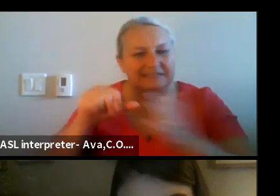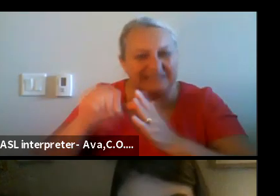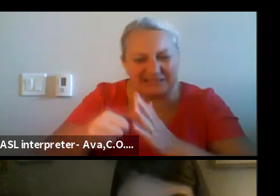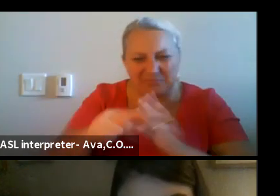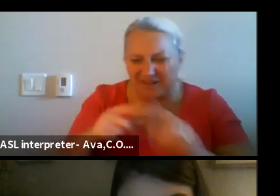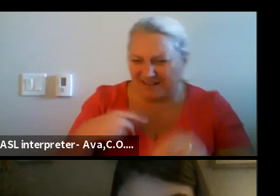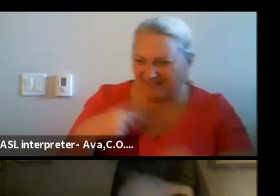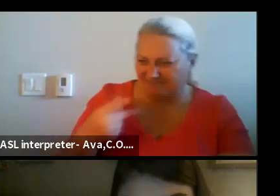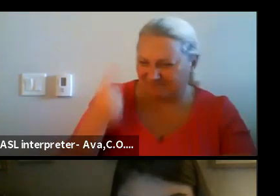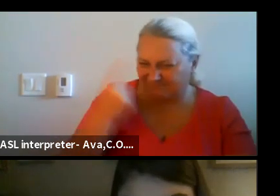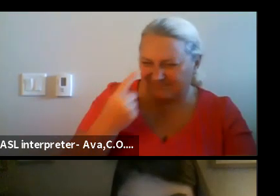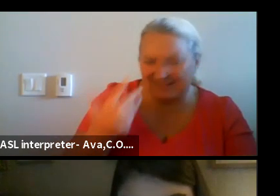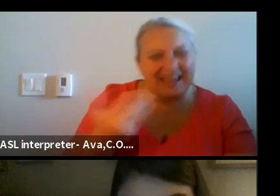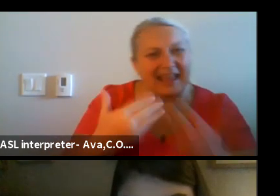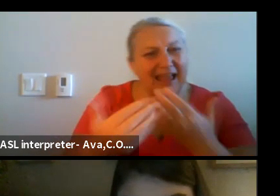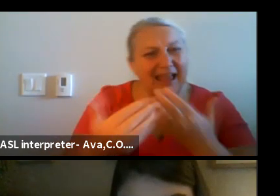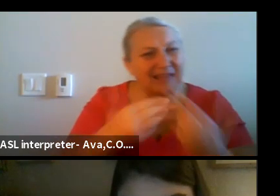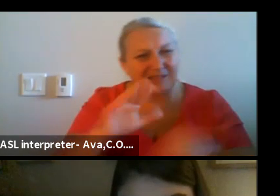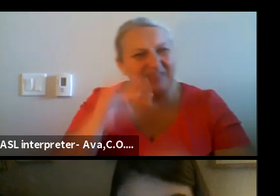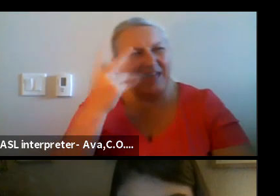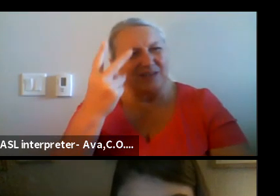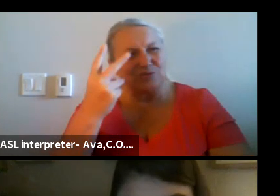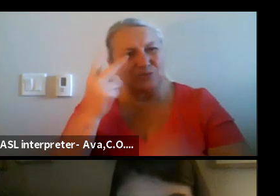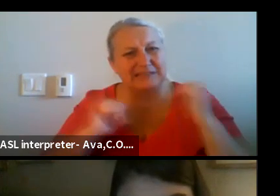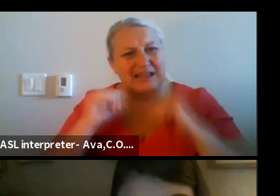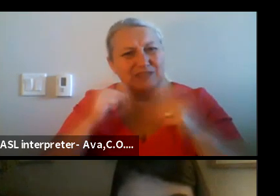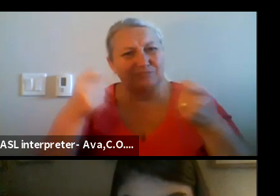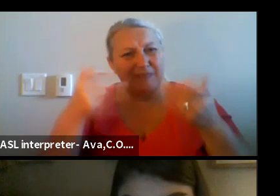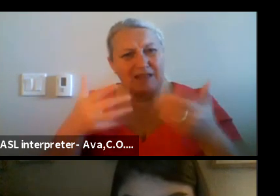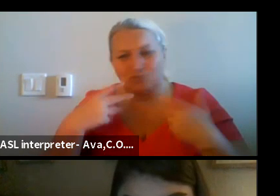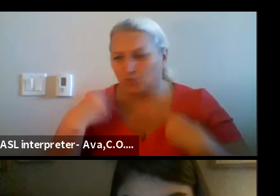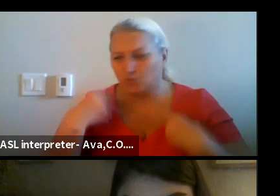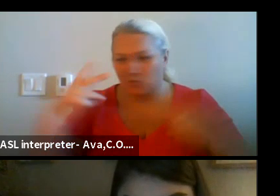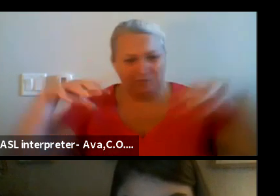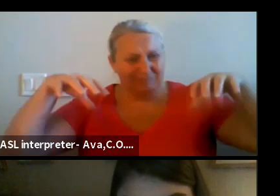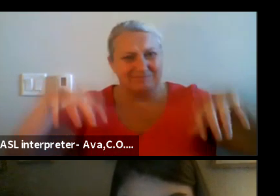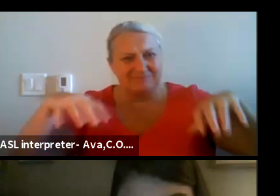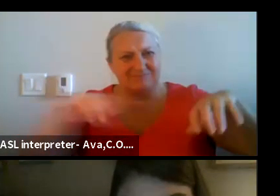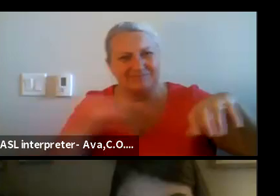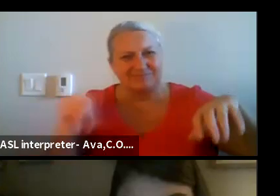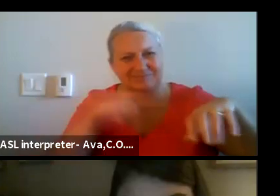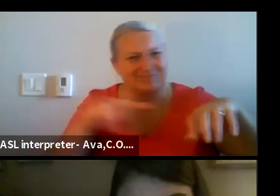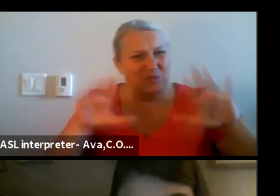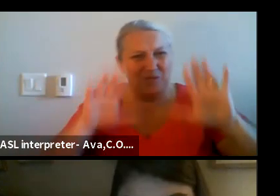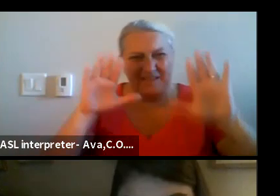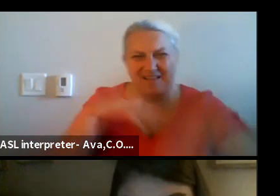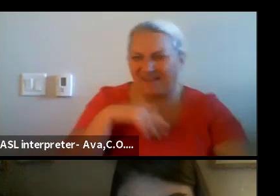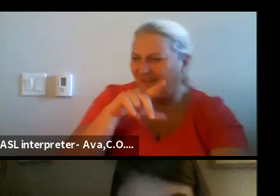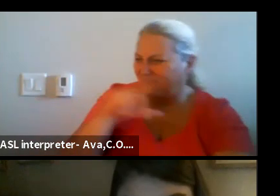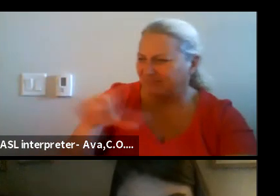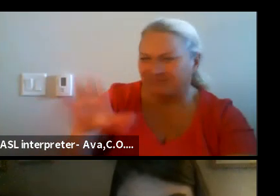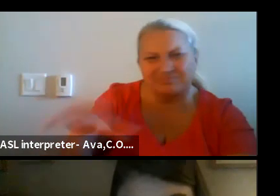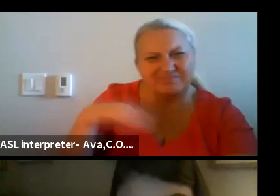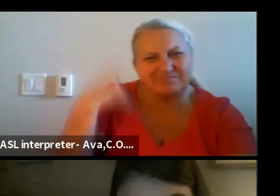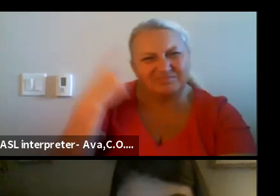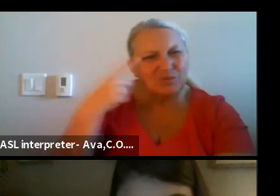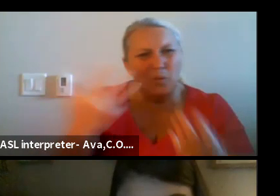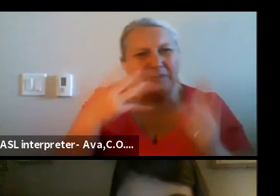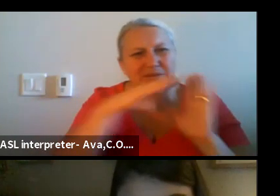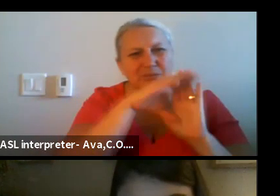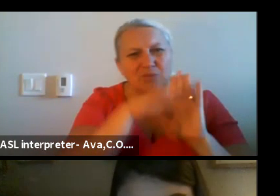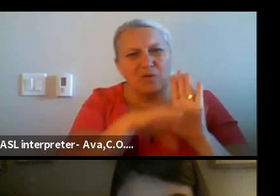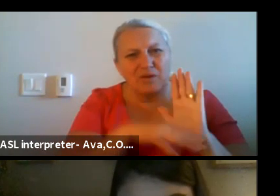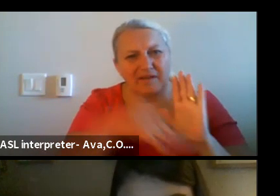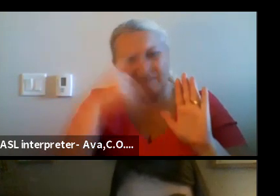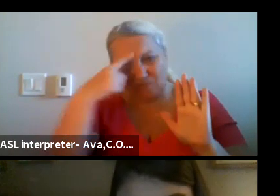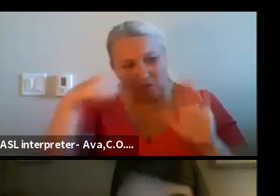stage managers. You know, I had to say every day, okay, could you remind us? What are the smudging protocols for the room we're